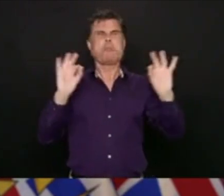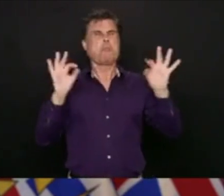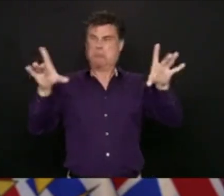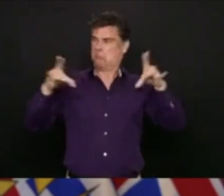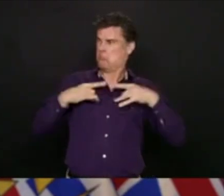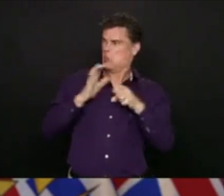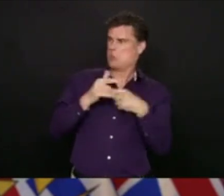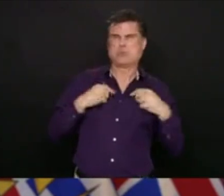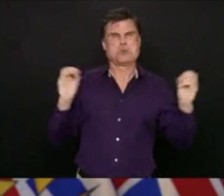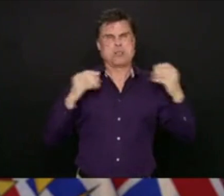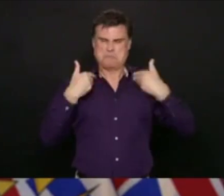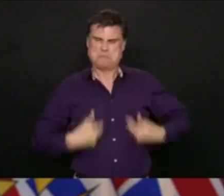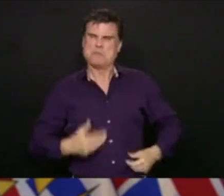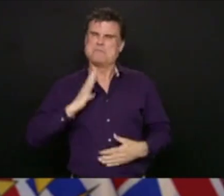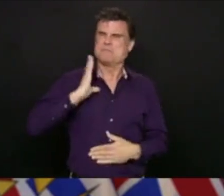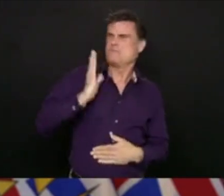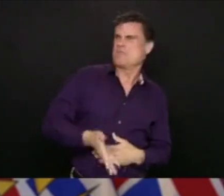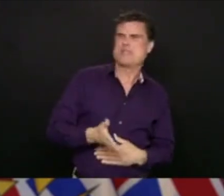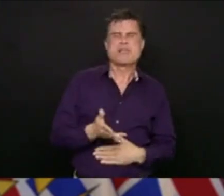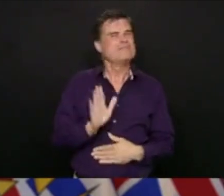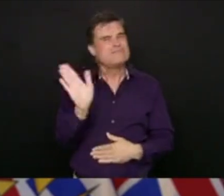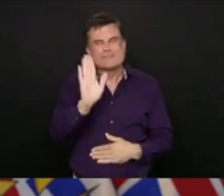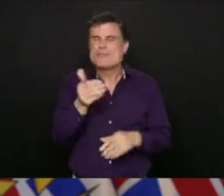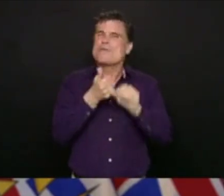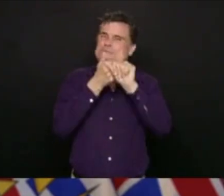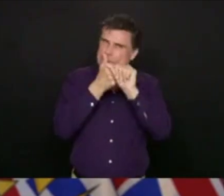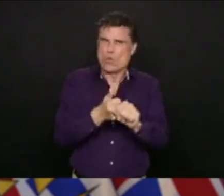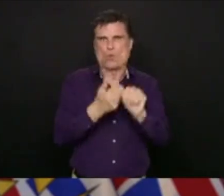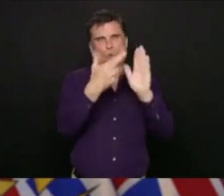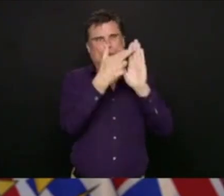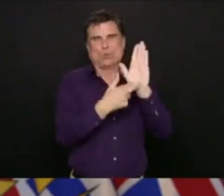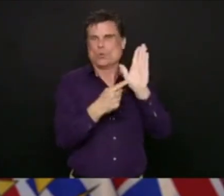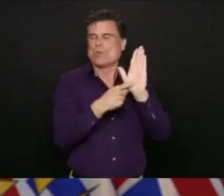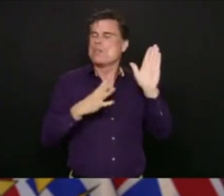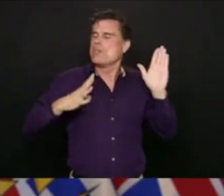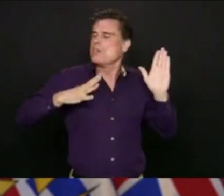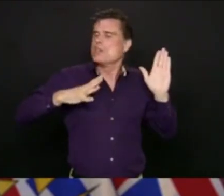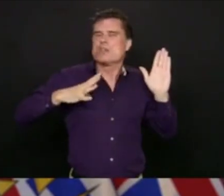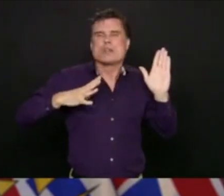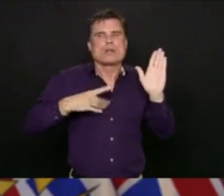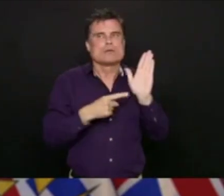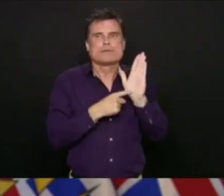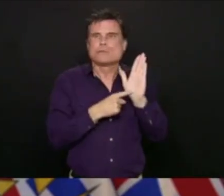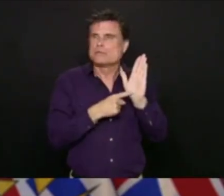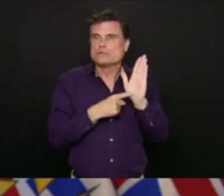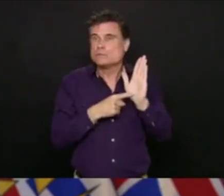Columbia. It is far too easy to tip the scales against us and undo